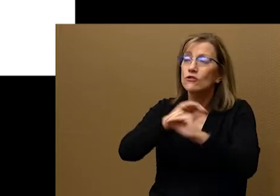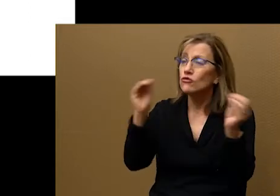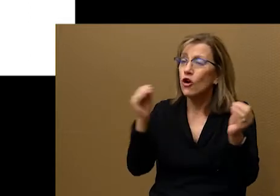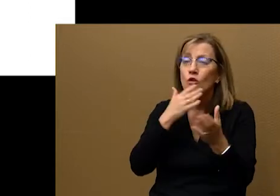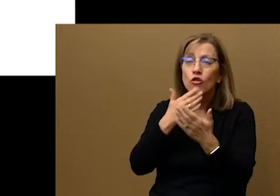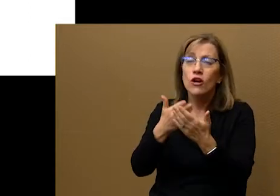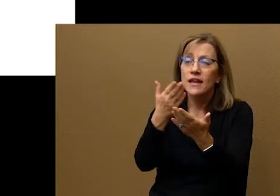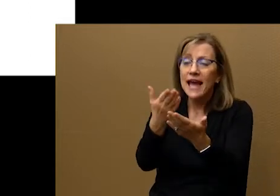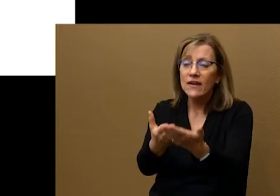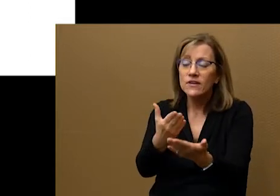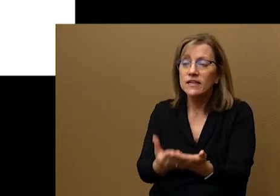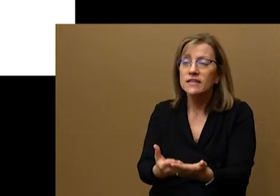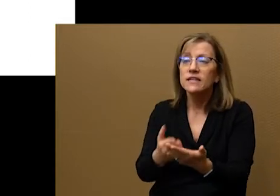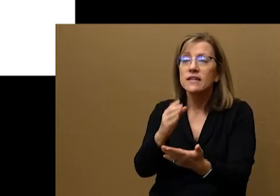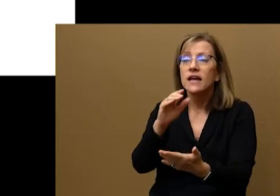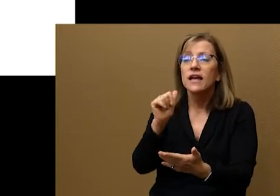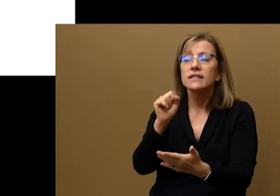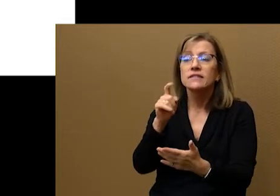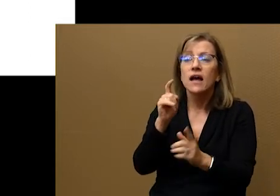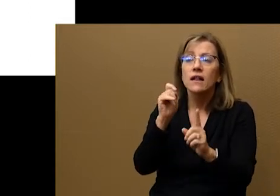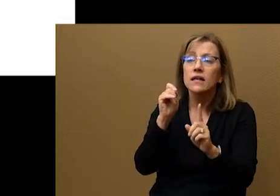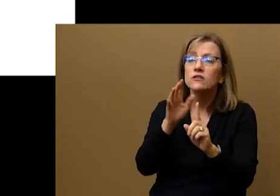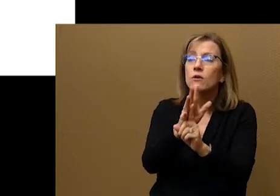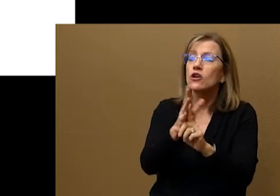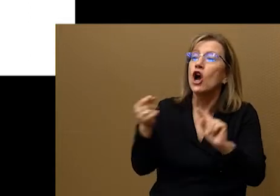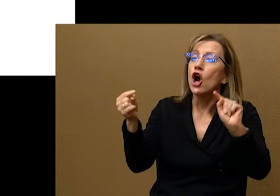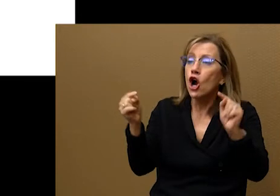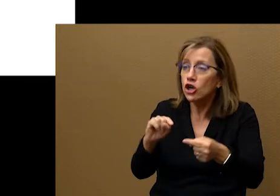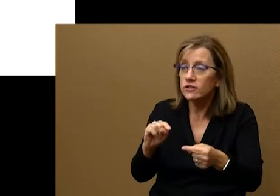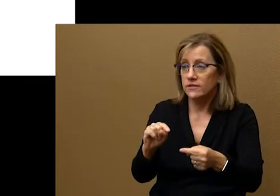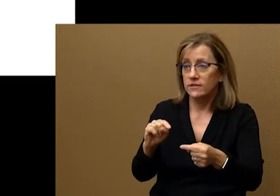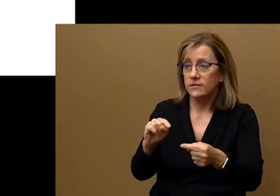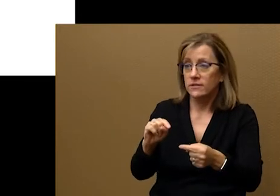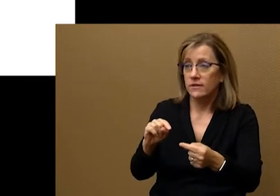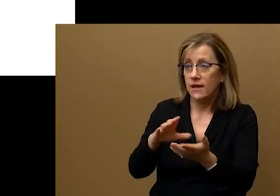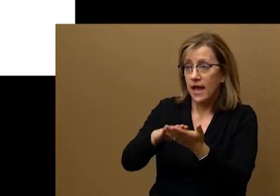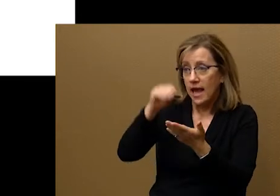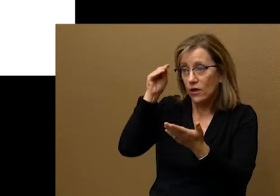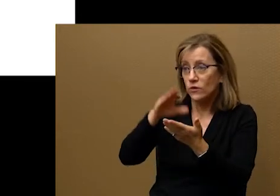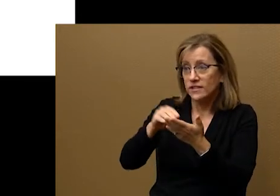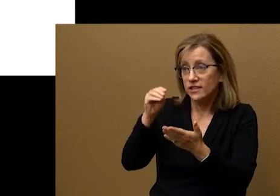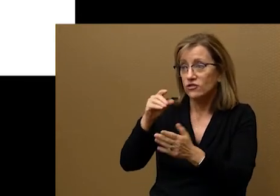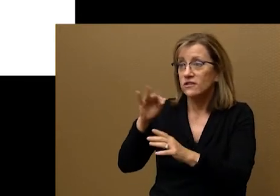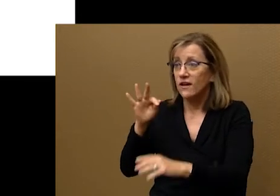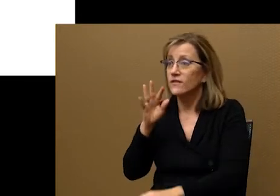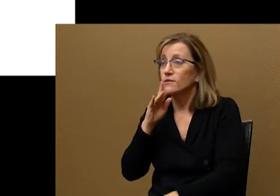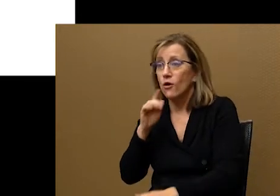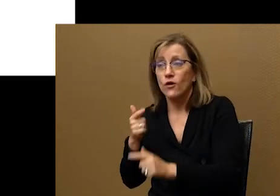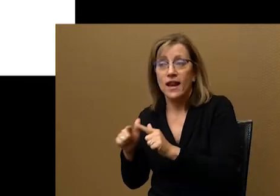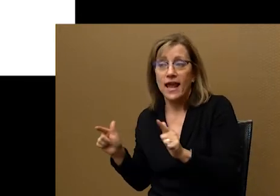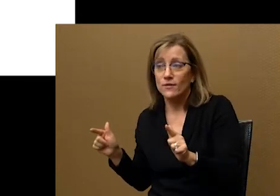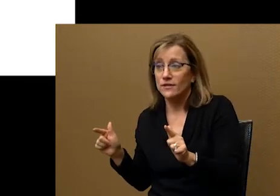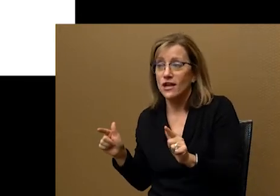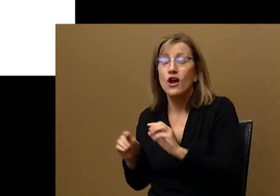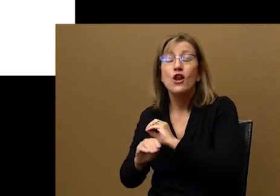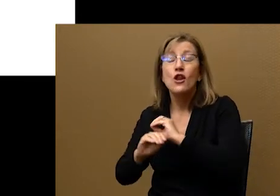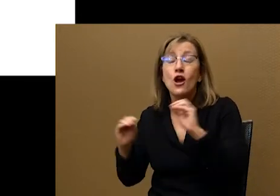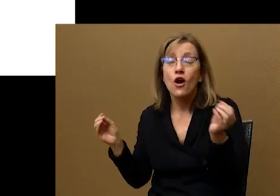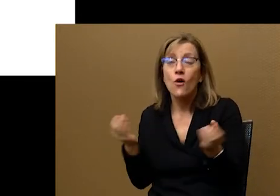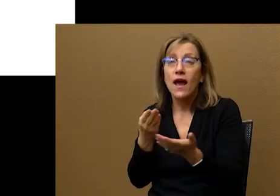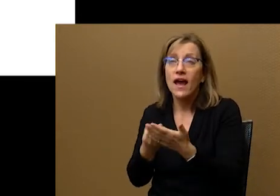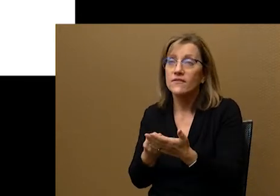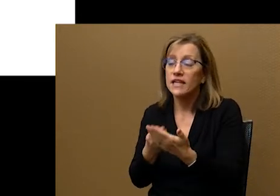is no good evidence that sign language exposure hurts acquisition of spoken language